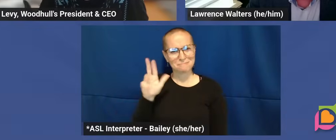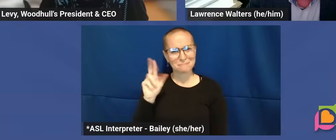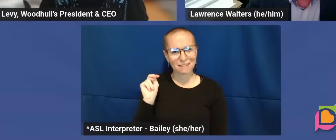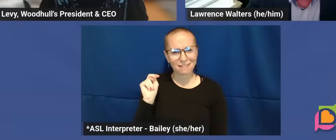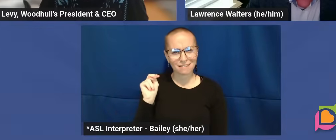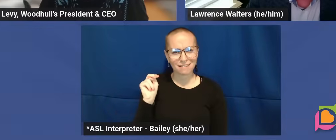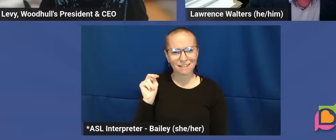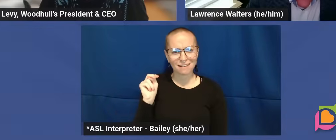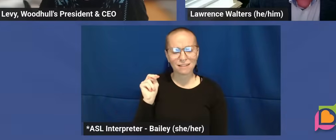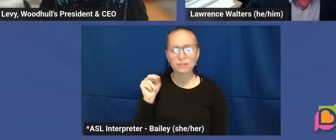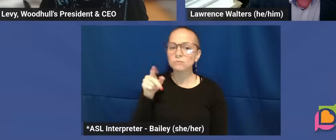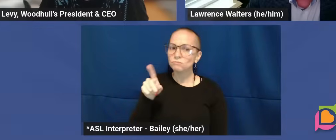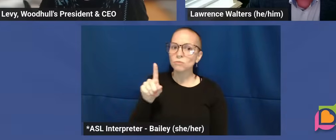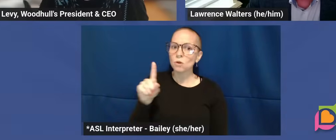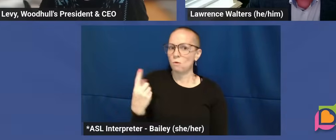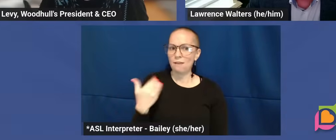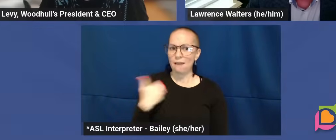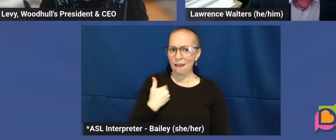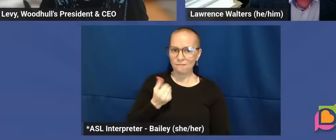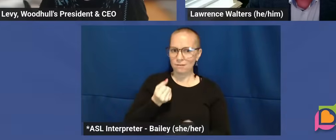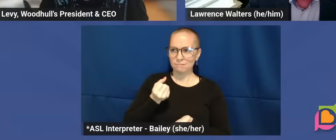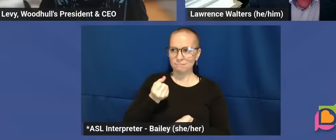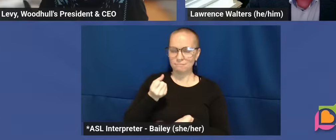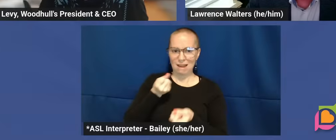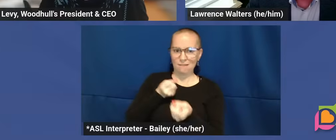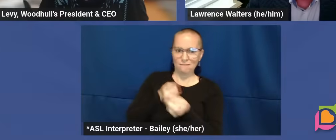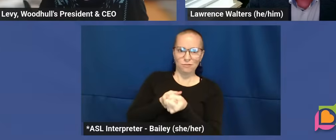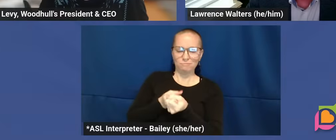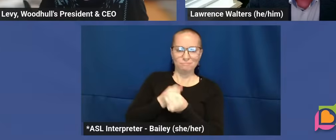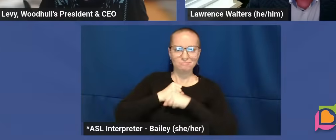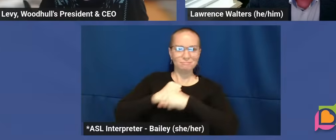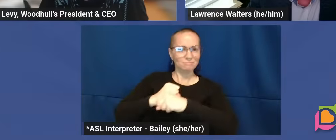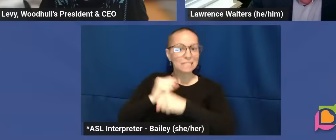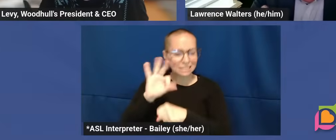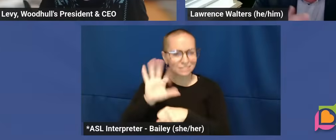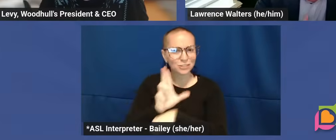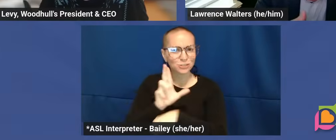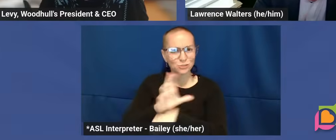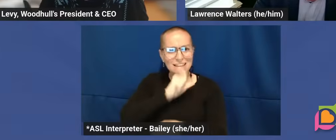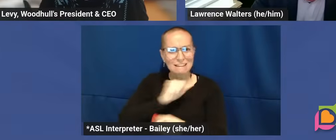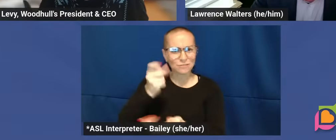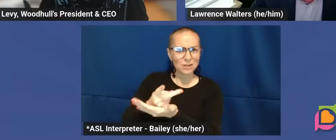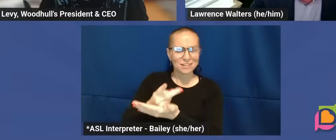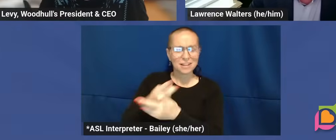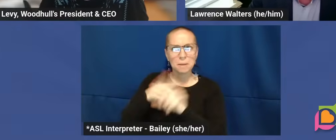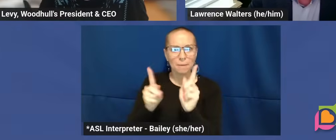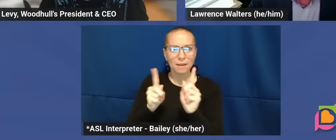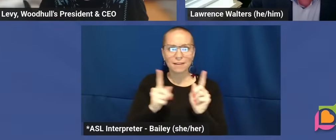because you only got an affirmative defense if you used age verification, as opposed to requiring age verification